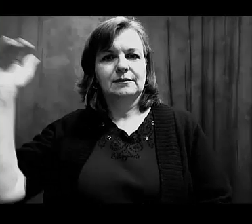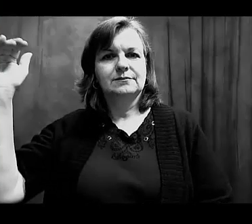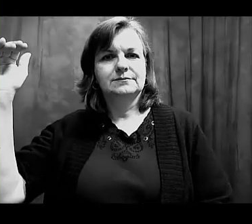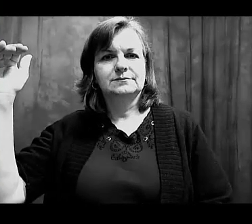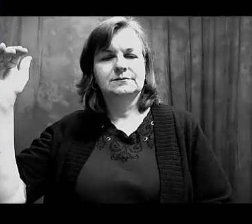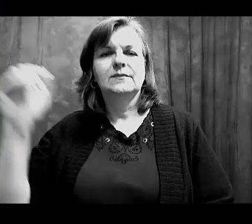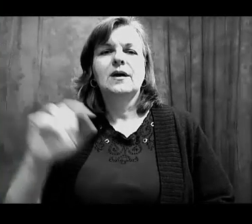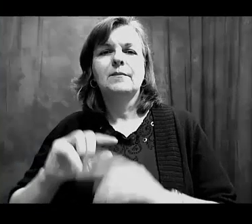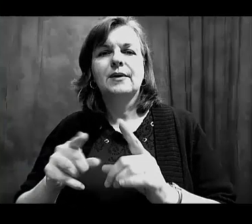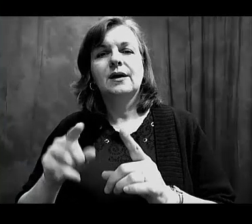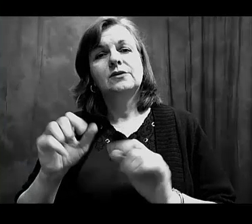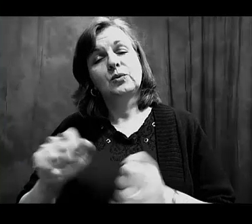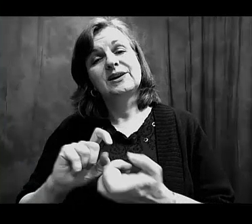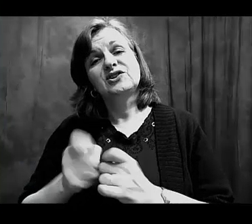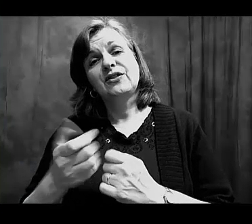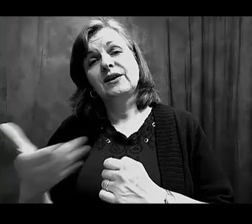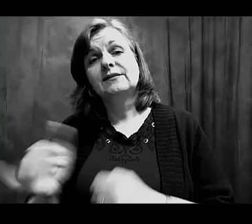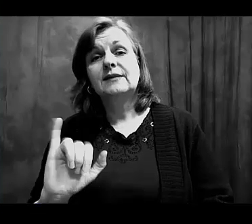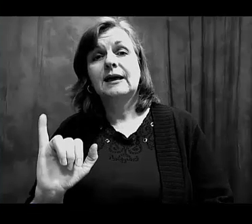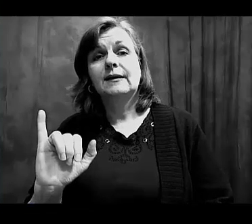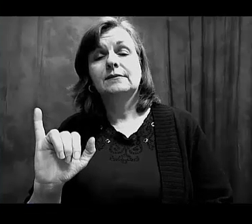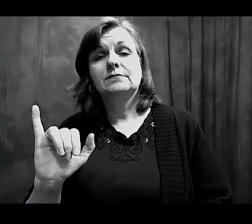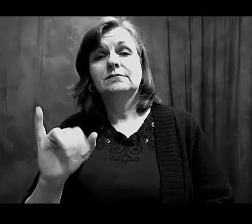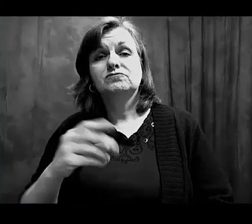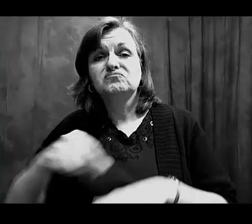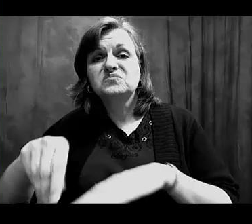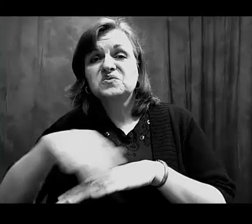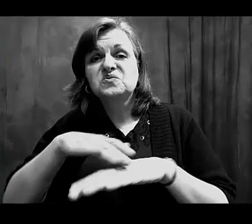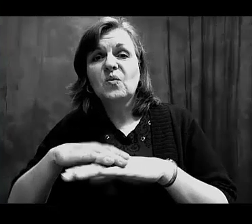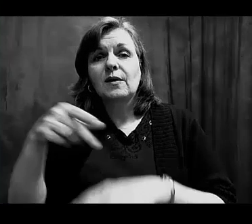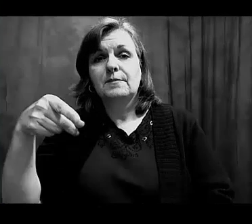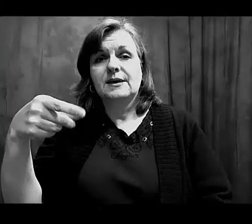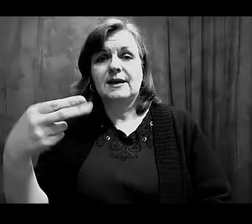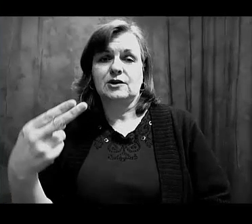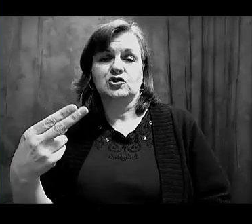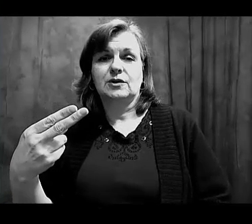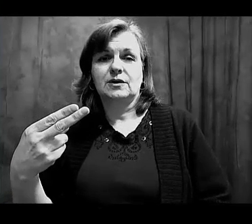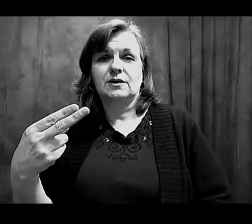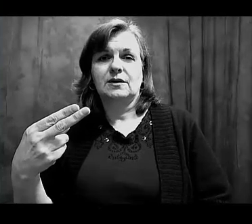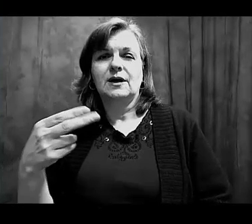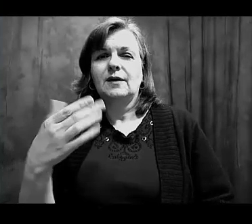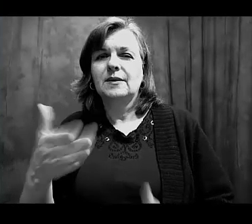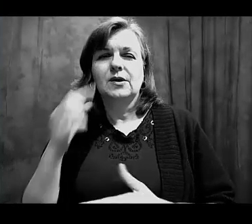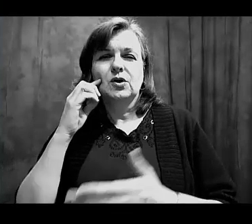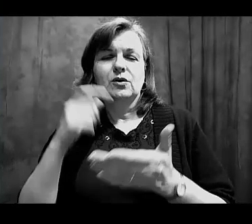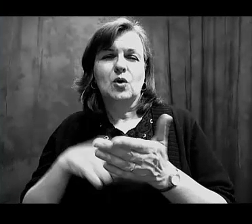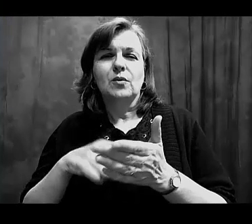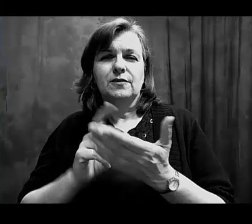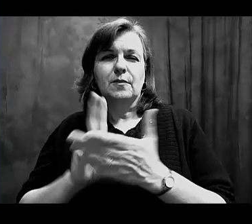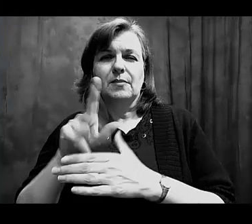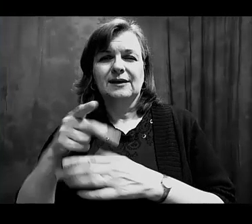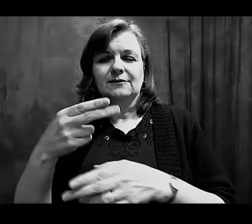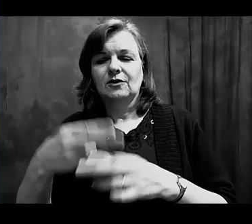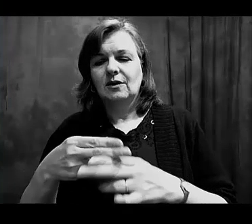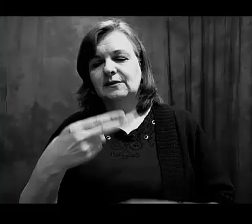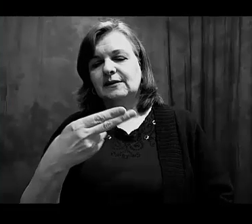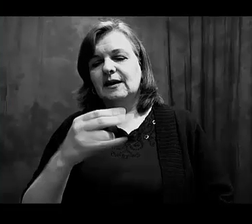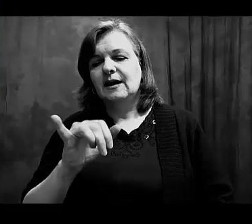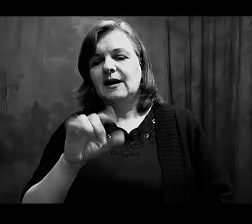But we can change things like pH. So hydrangea, some of you may know these as snowball bushes.